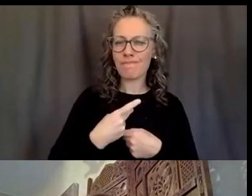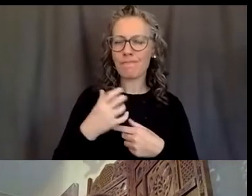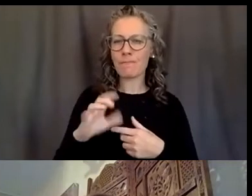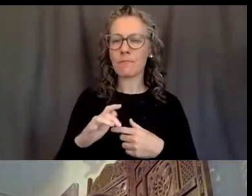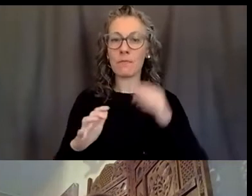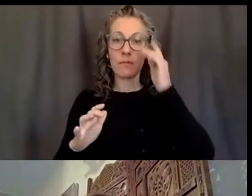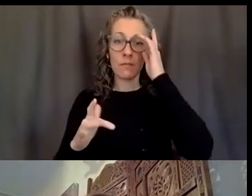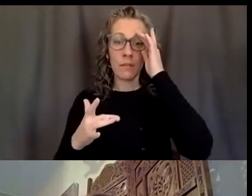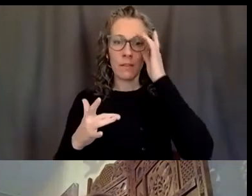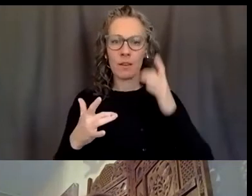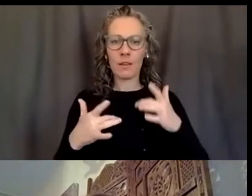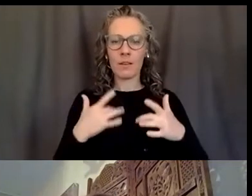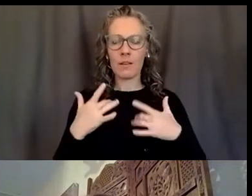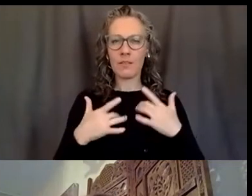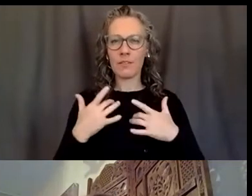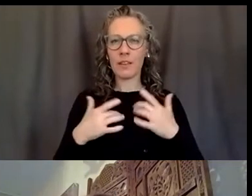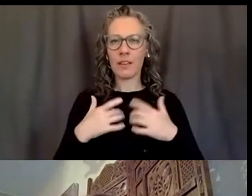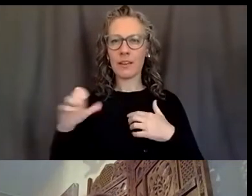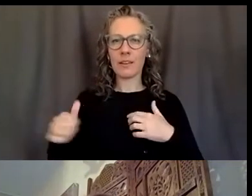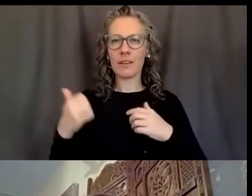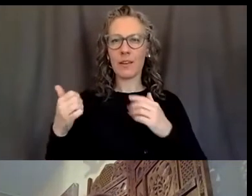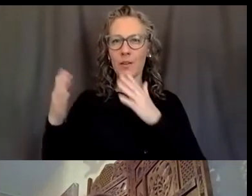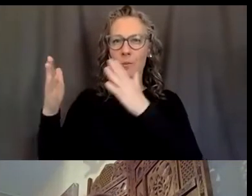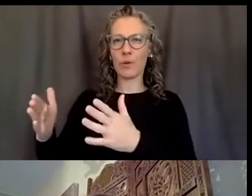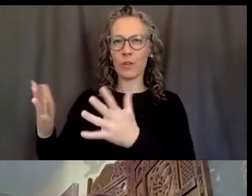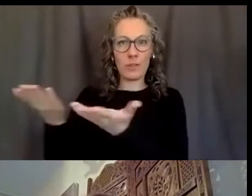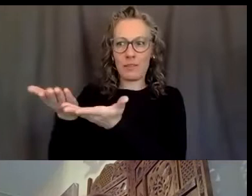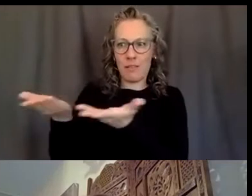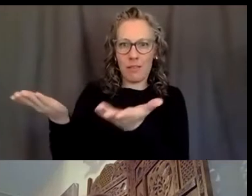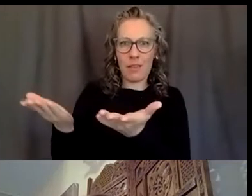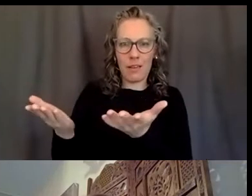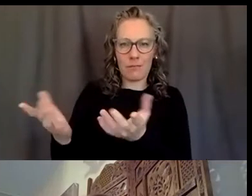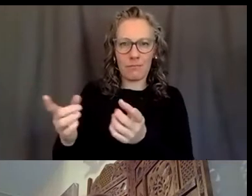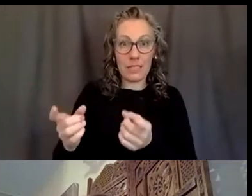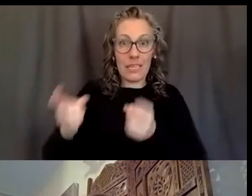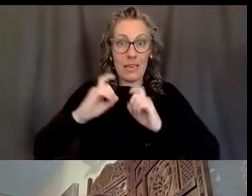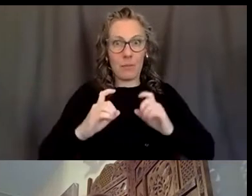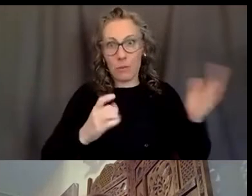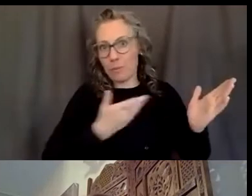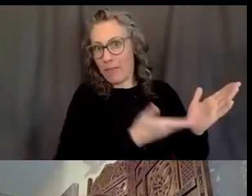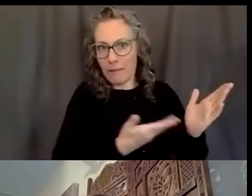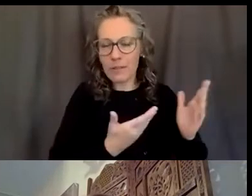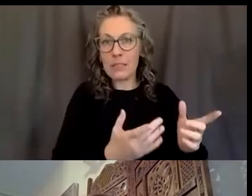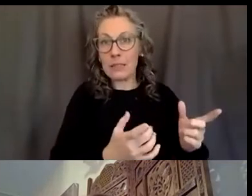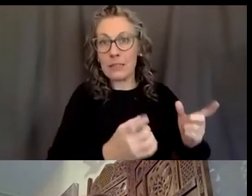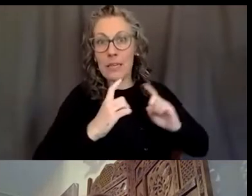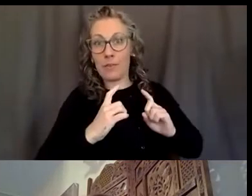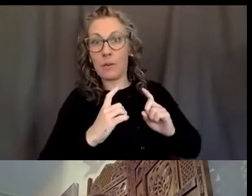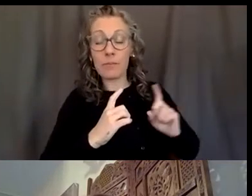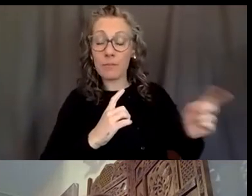it felt like someone else was there giving it to me, I guess. Or Yeah. yeah. And you were willing to Yeah. receive